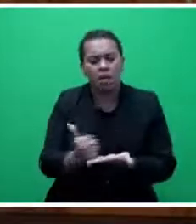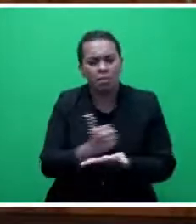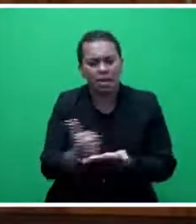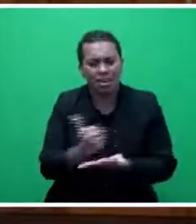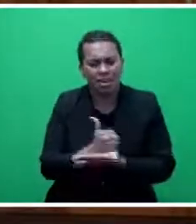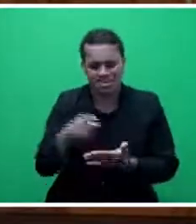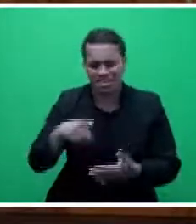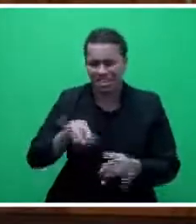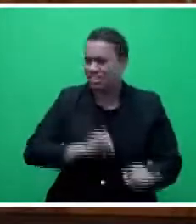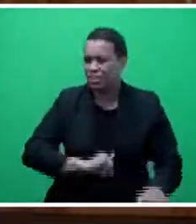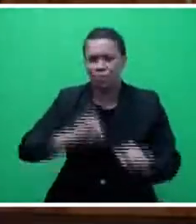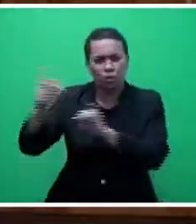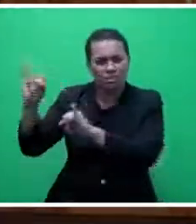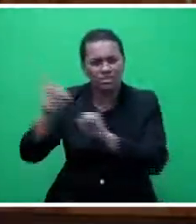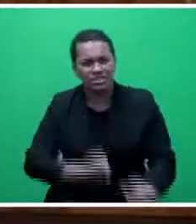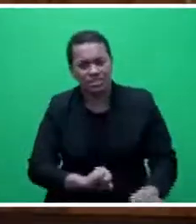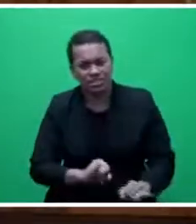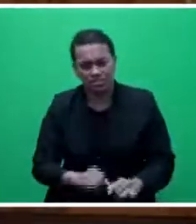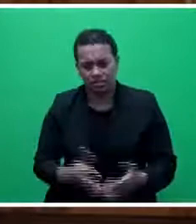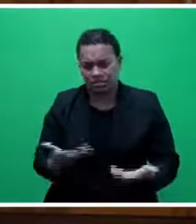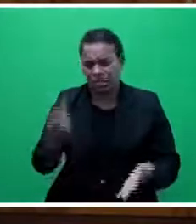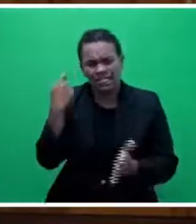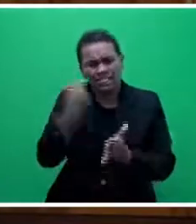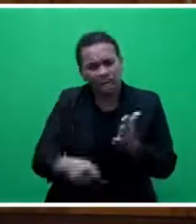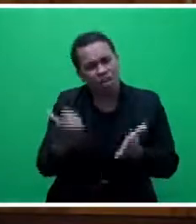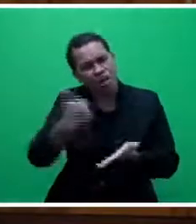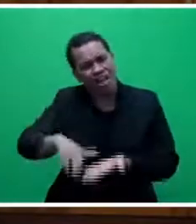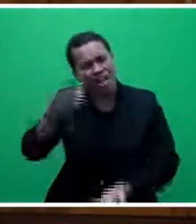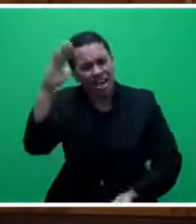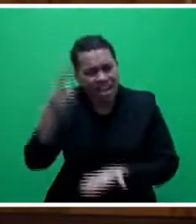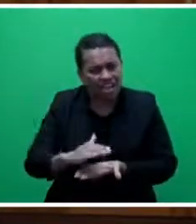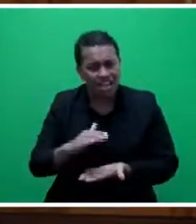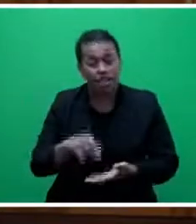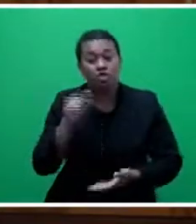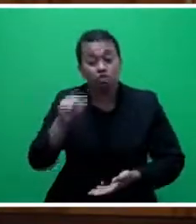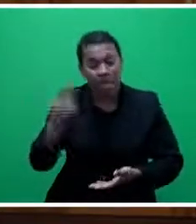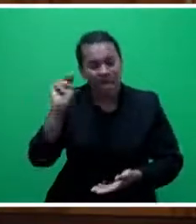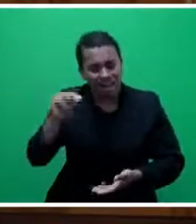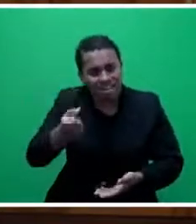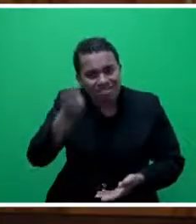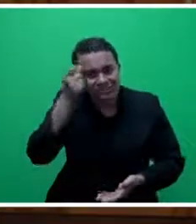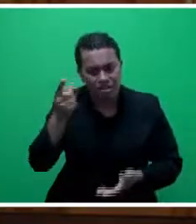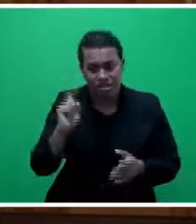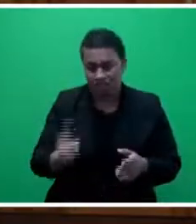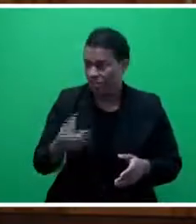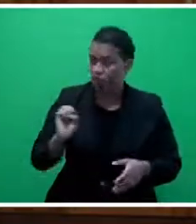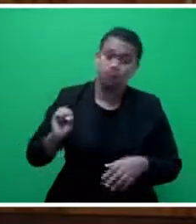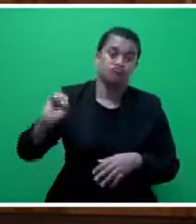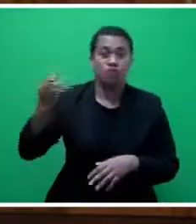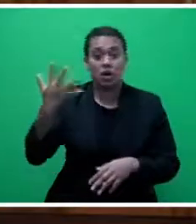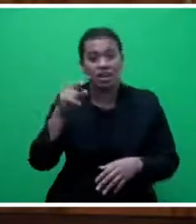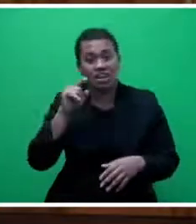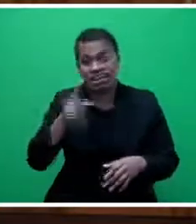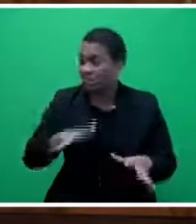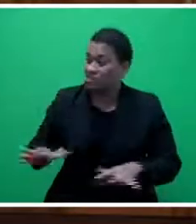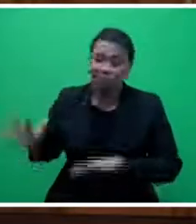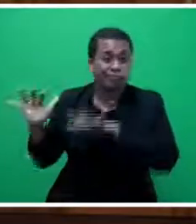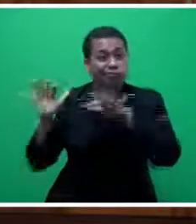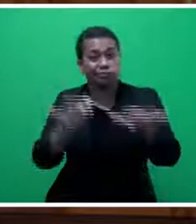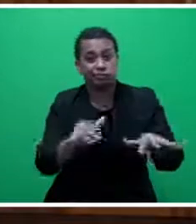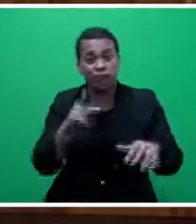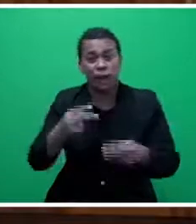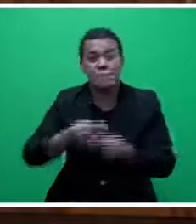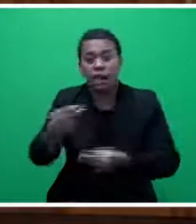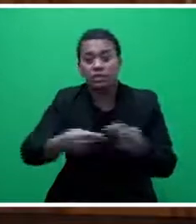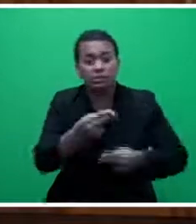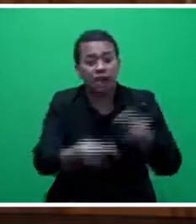of course, he needs to also understand, if everybody today in Fiji went and planted dalo, it won't be a viable